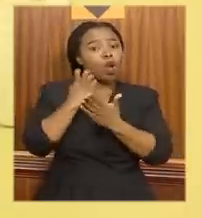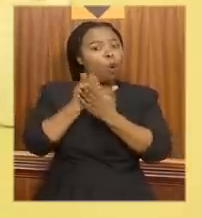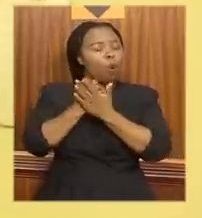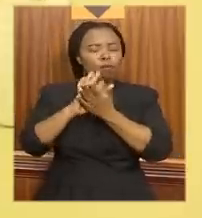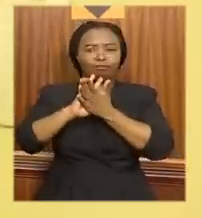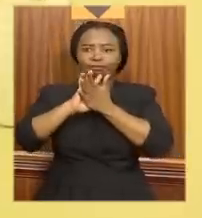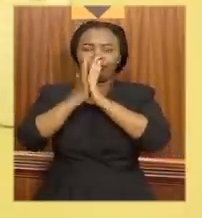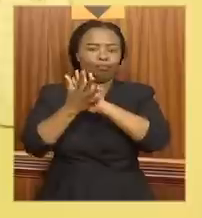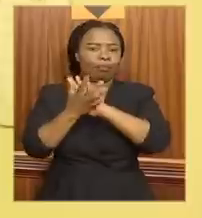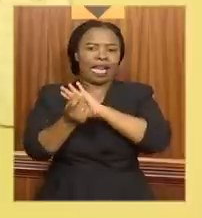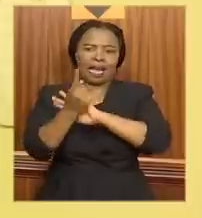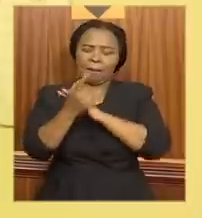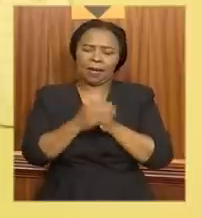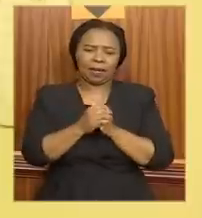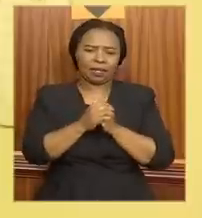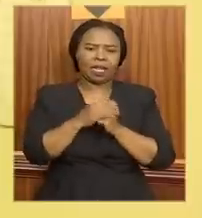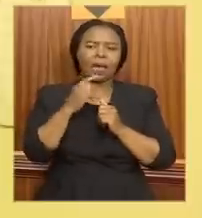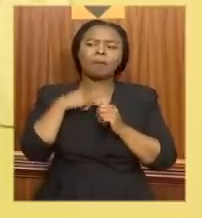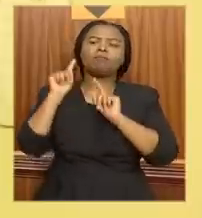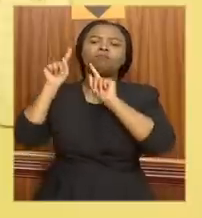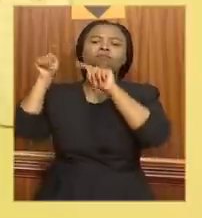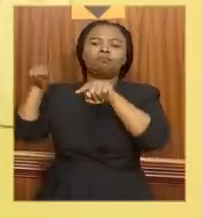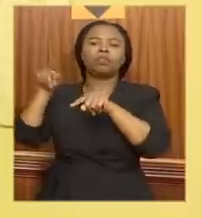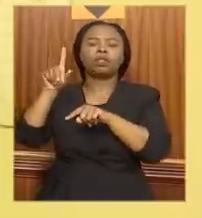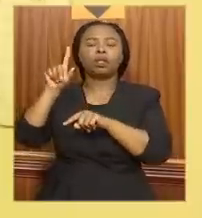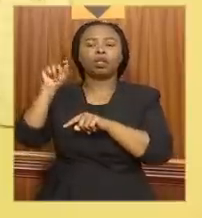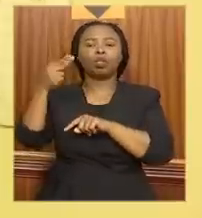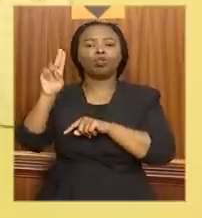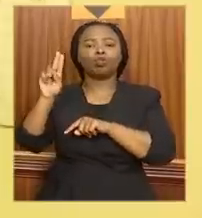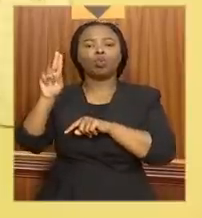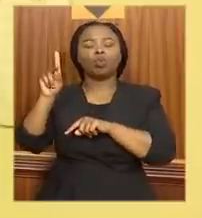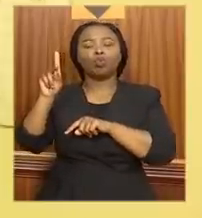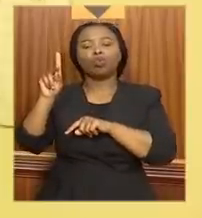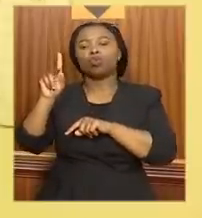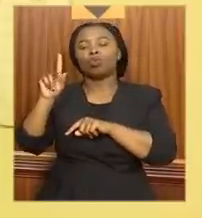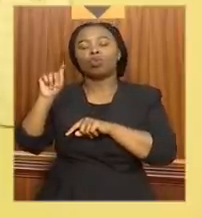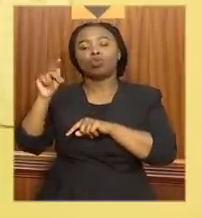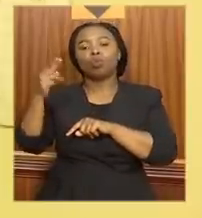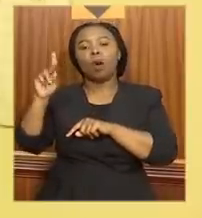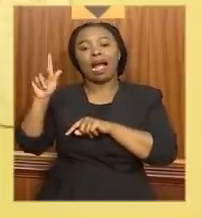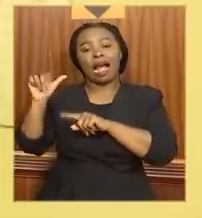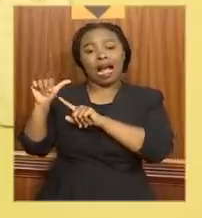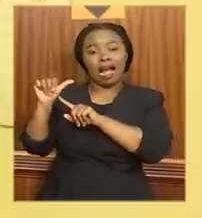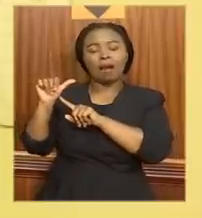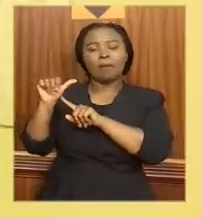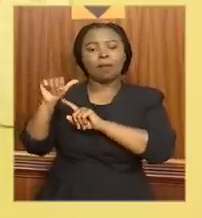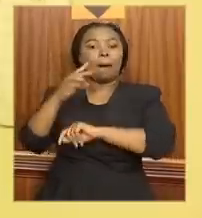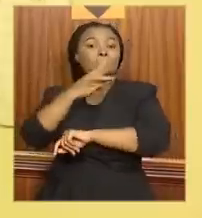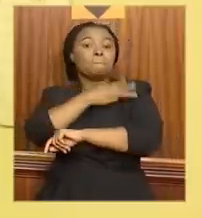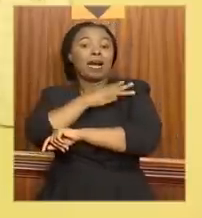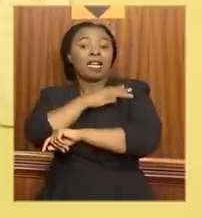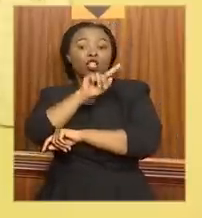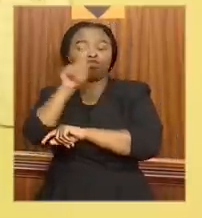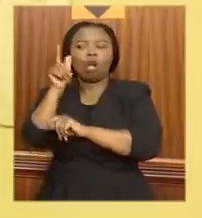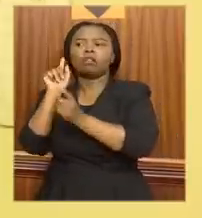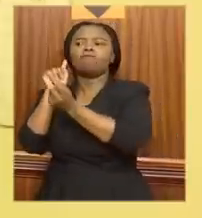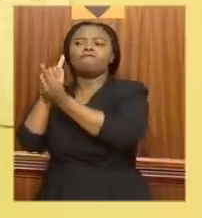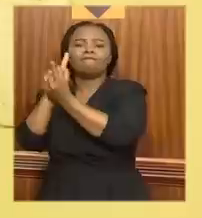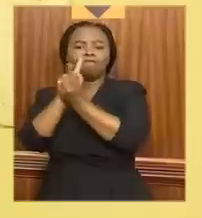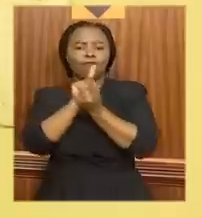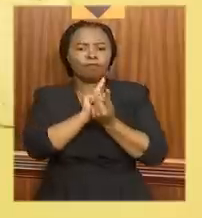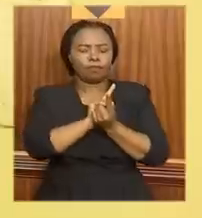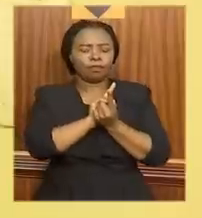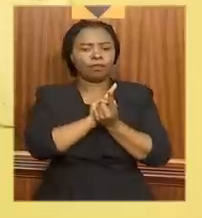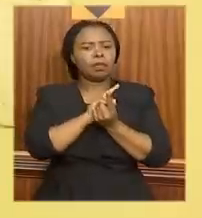After my visit to Tutuka, I met with all Eskom power station managers. I was impressed